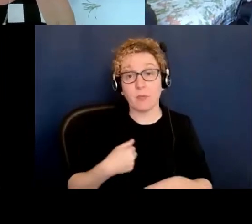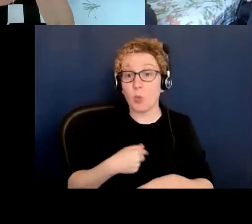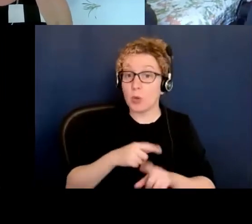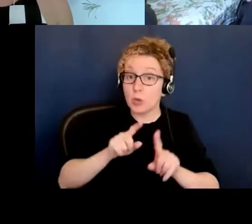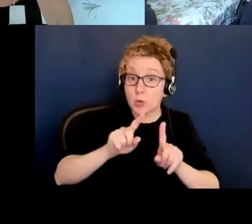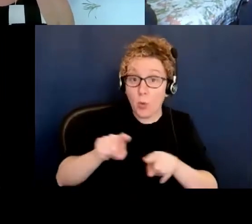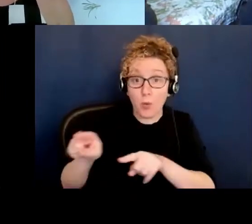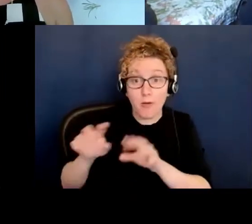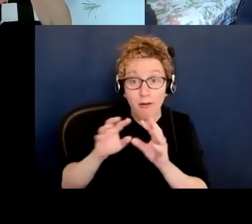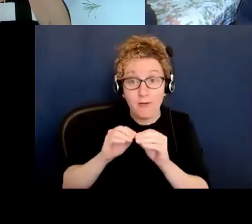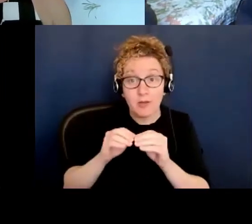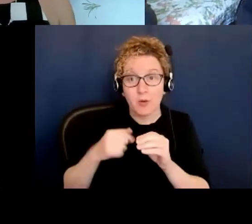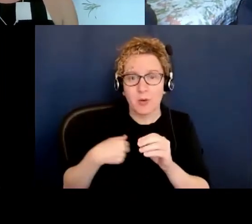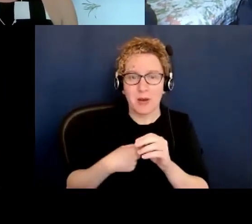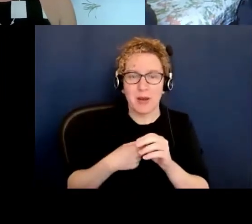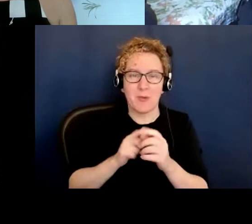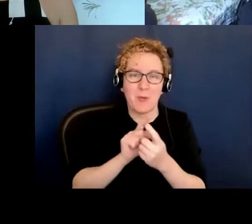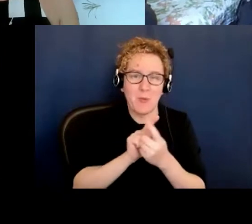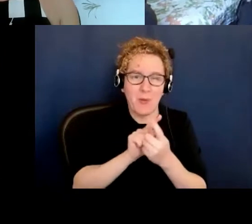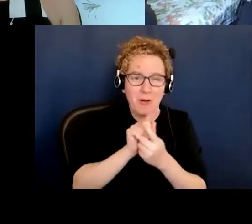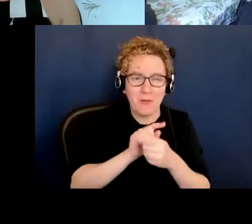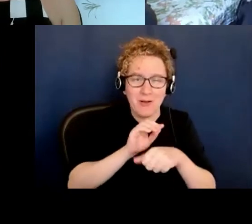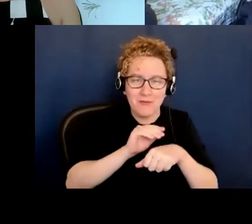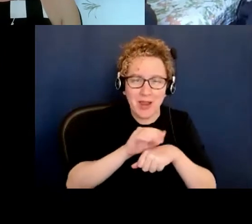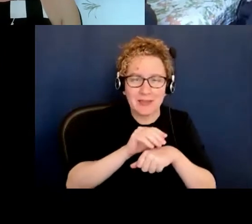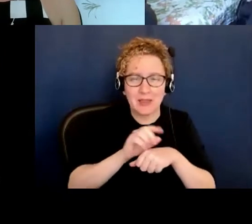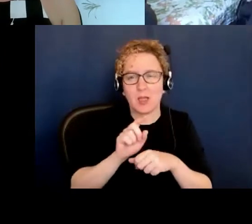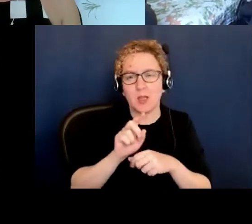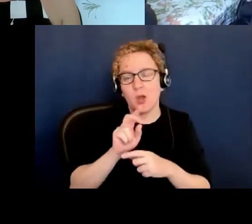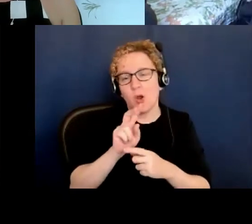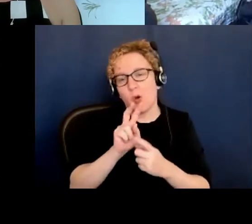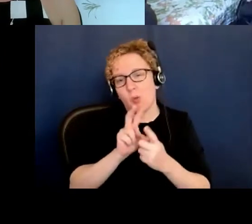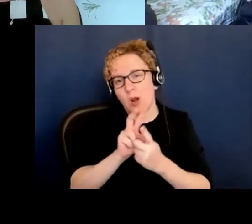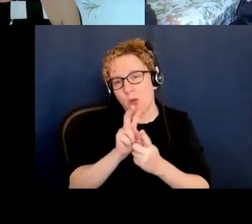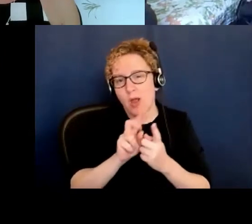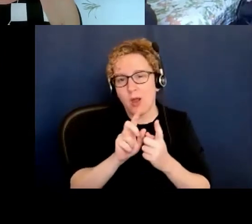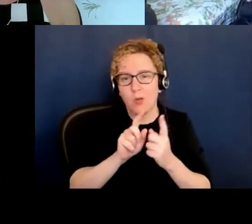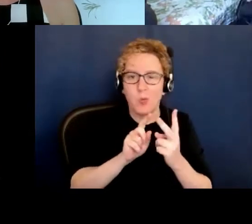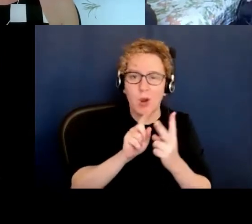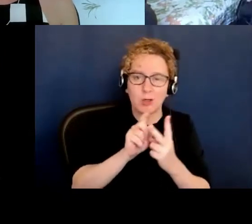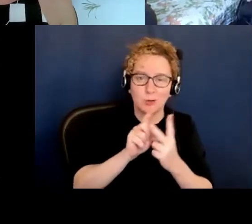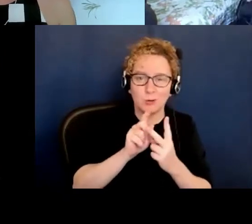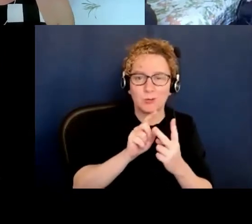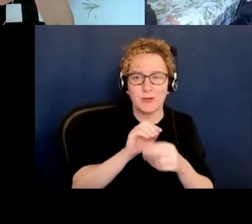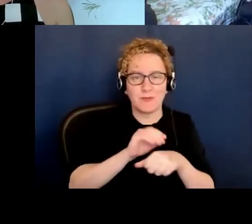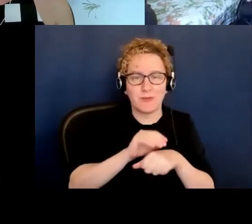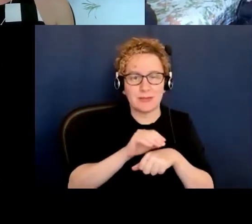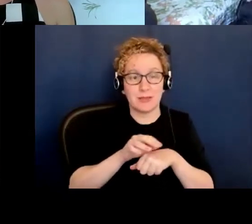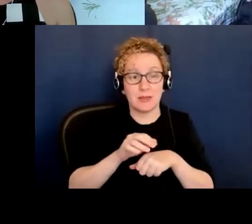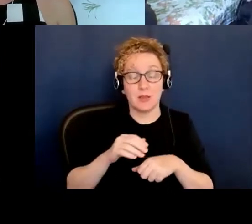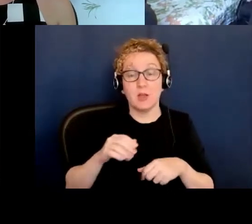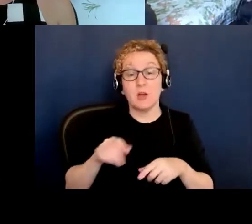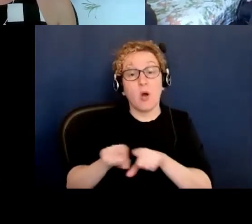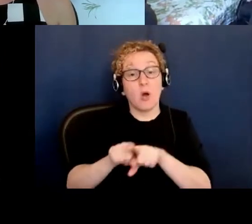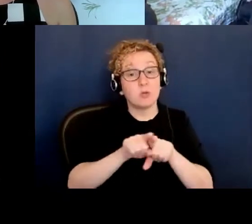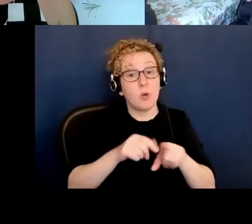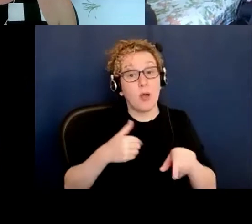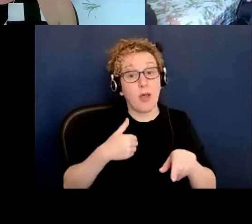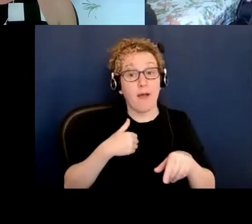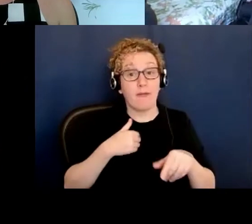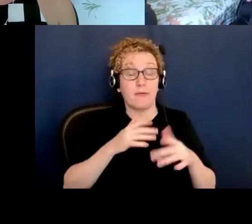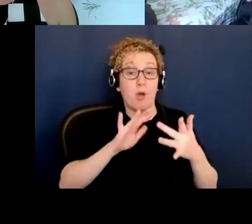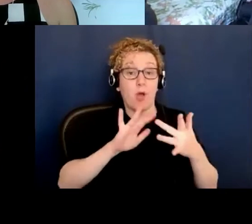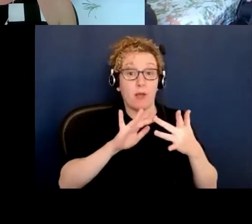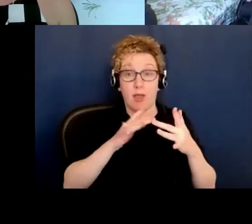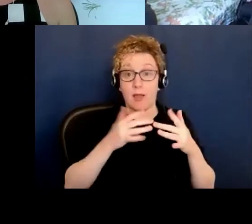one-on-two advising, one-on-three advising, whatever you might need. And then, of course, our online tip sheets and our online best practices, again,